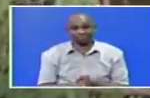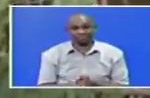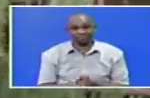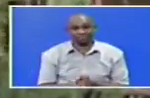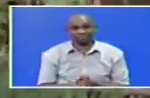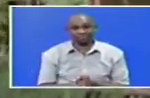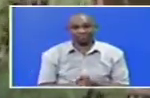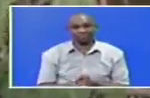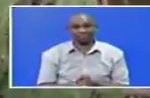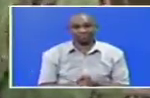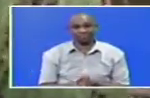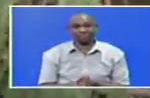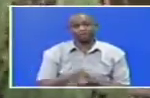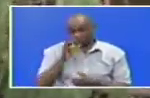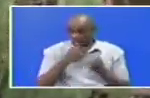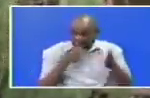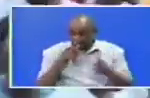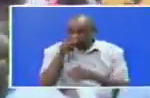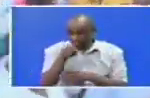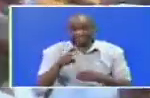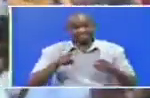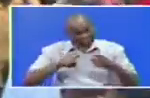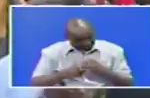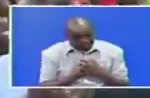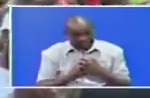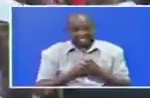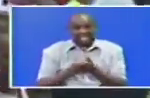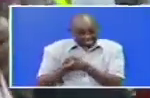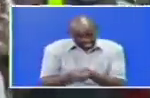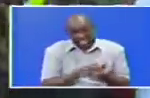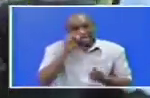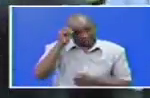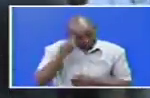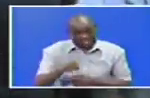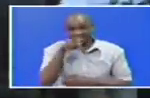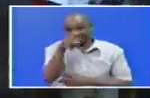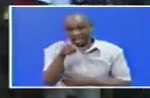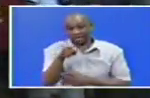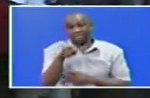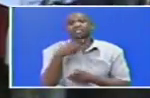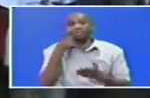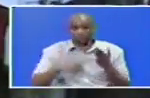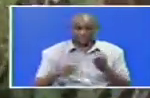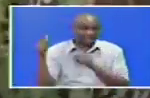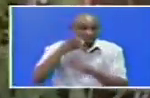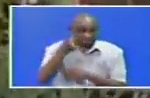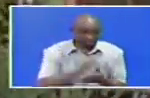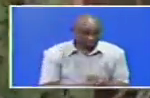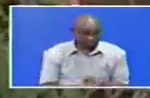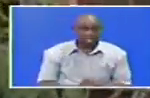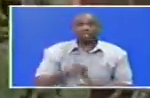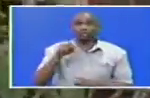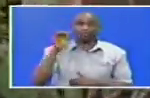Good. And before dust settled, Nyali Member of Parliament Hezron Awiti Bolo took to the stage.